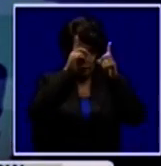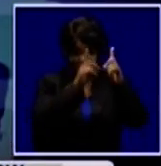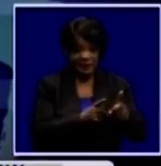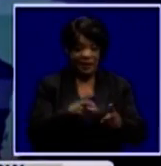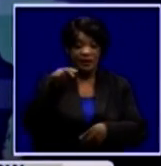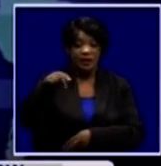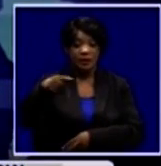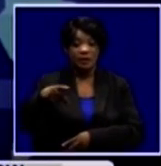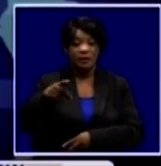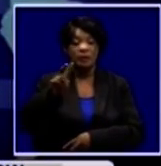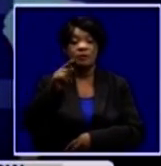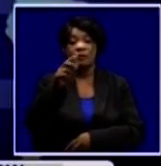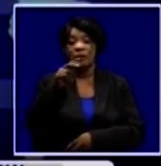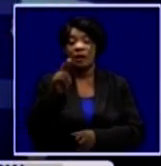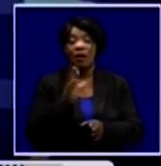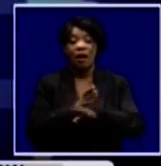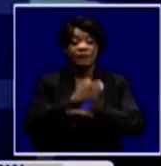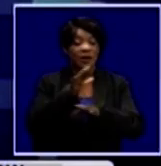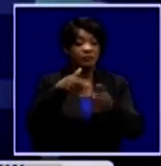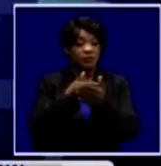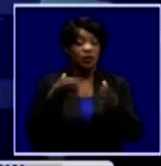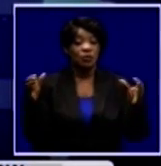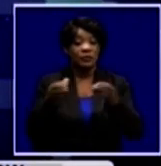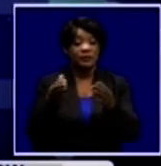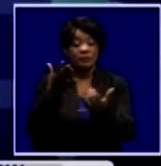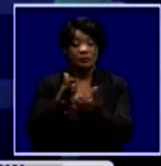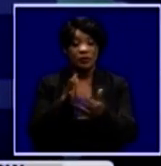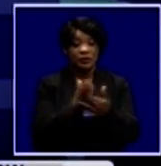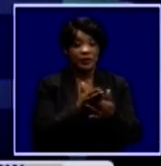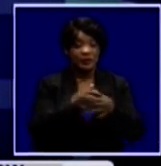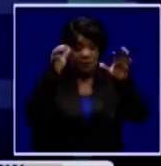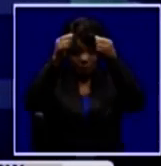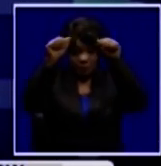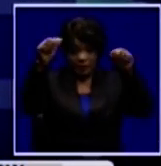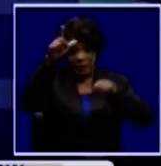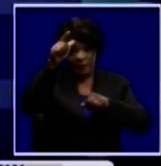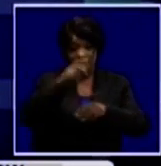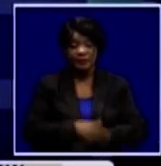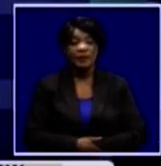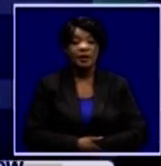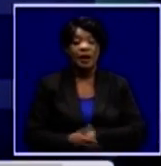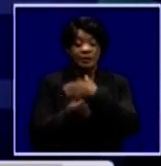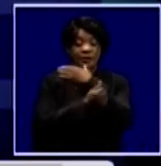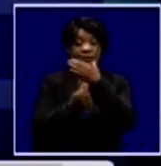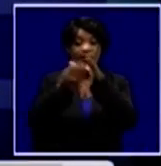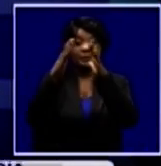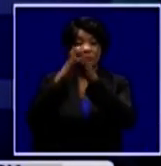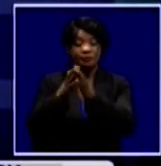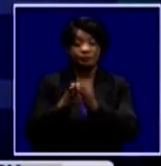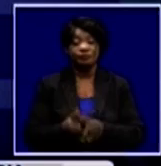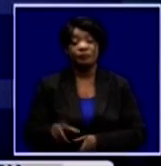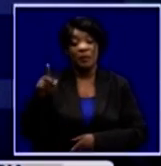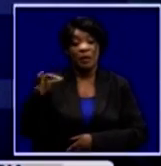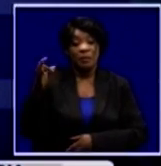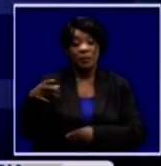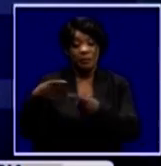Putu after a Central Committee meeting which was chaired by President Edgar Lungu at State House. He says the party has